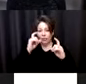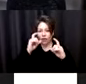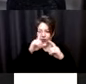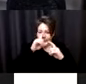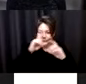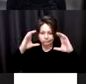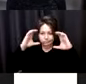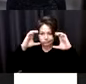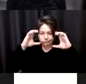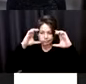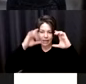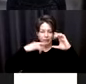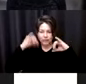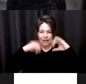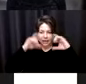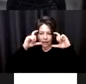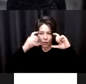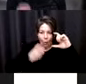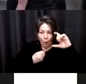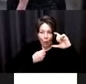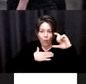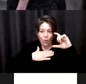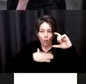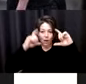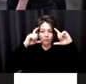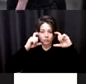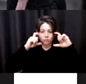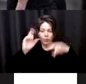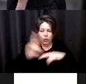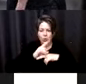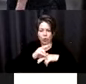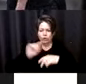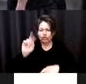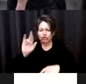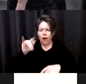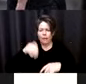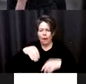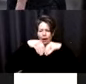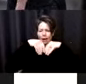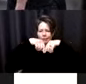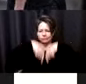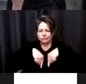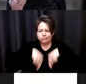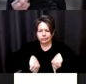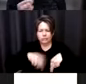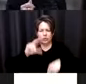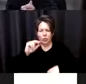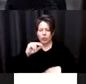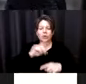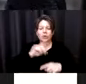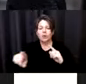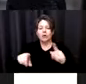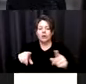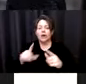really very still and hold my breath a lot, no tripod. Eventually, the vegetable garden gave rise to growing